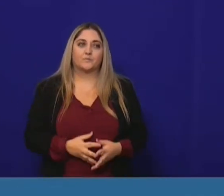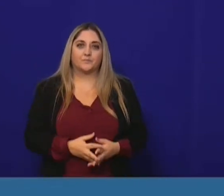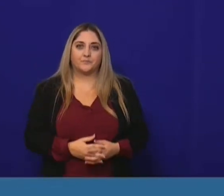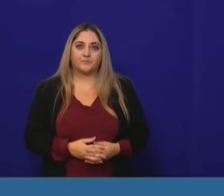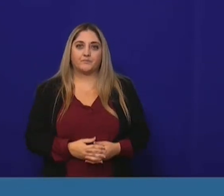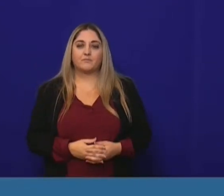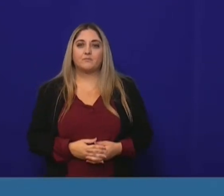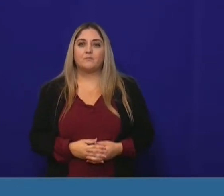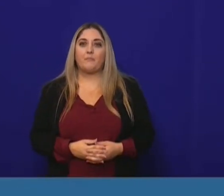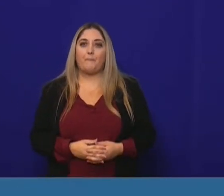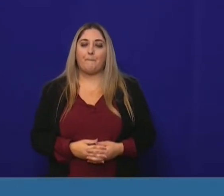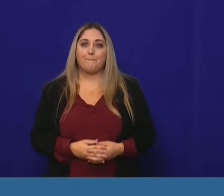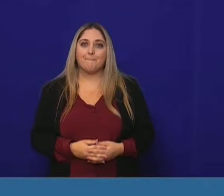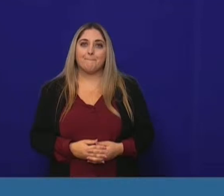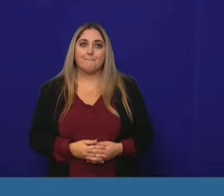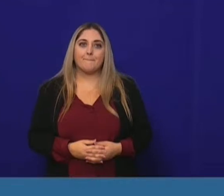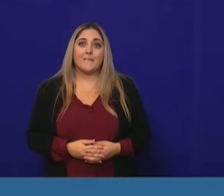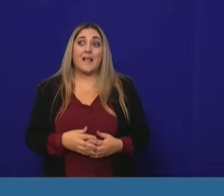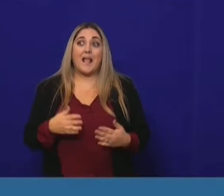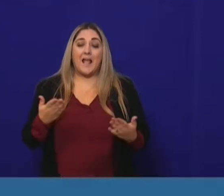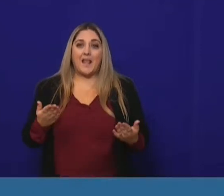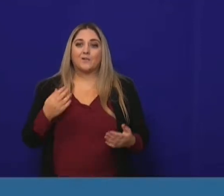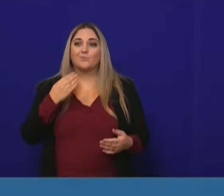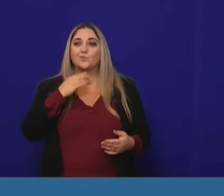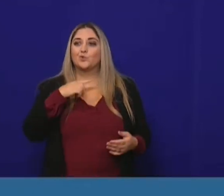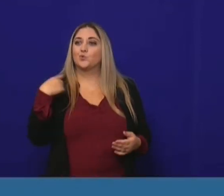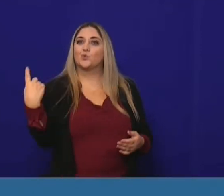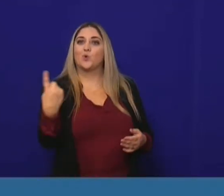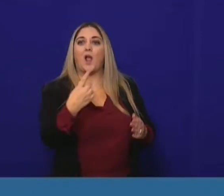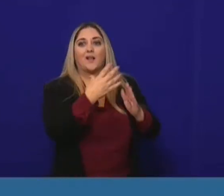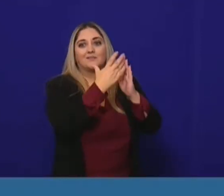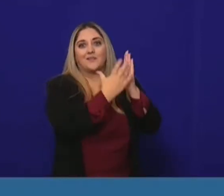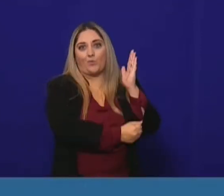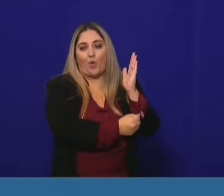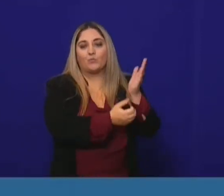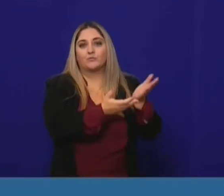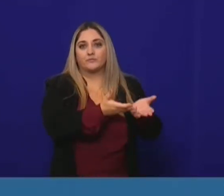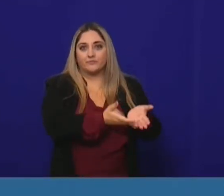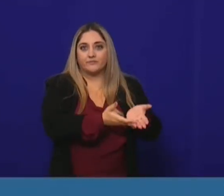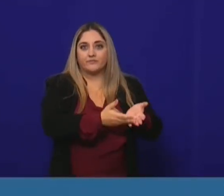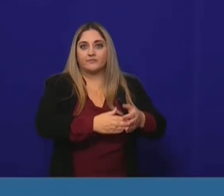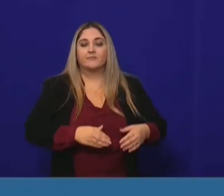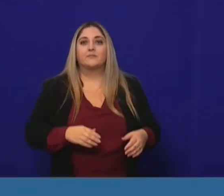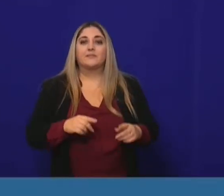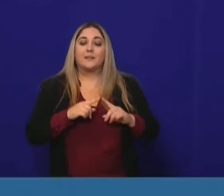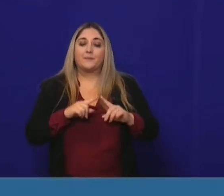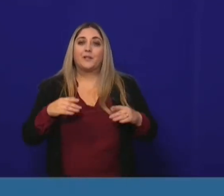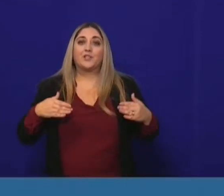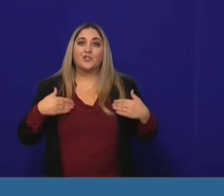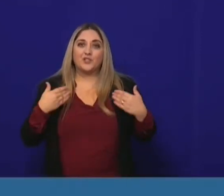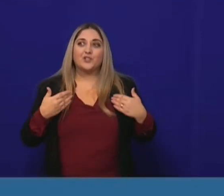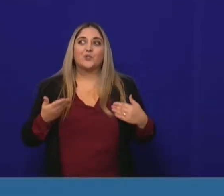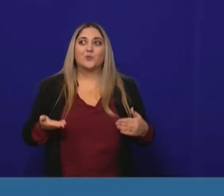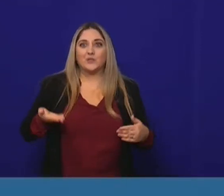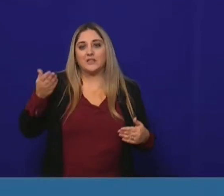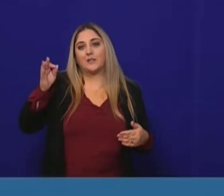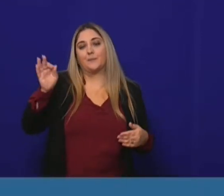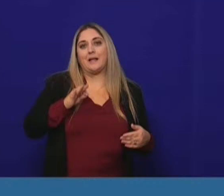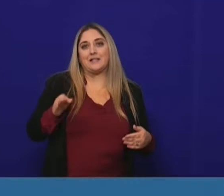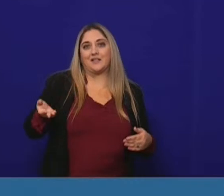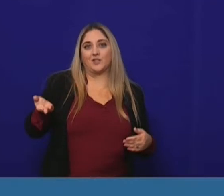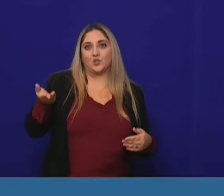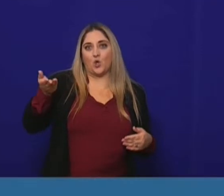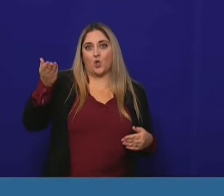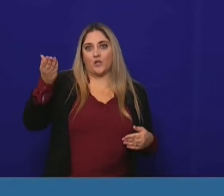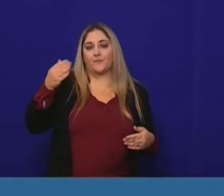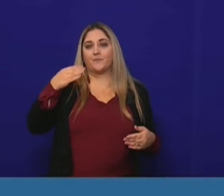jista' jieħu din l-app. Jiġifieri hemmhekk għandek ċertu limitazzjonijiet. Aħna rridu li jkollna iktar percentage u għalhekk dejjem nagħmlu